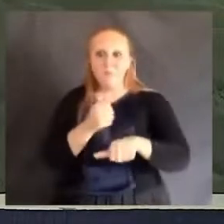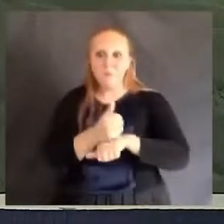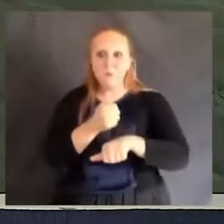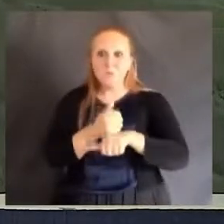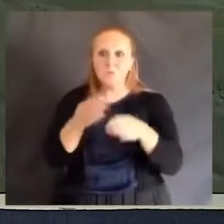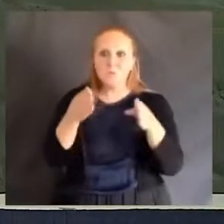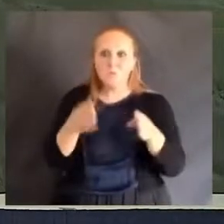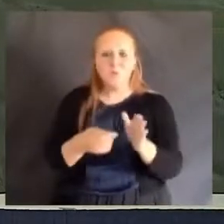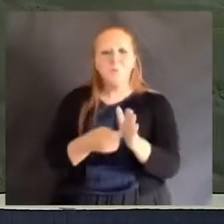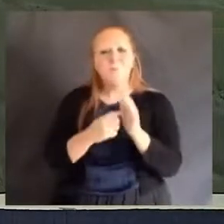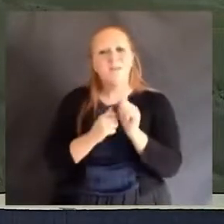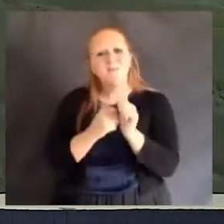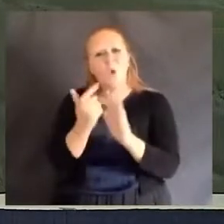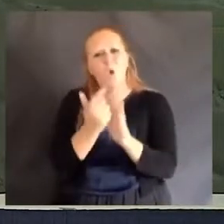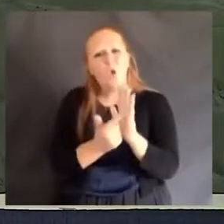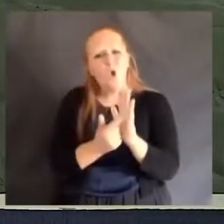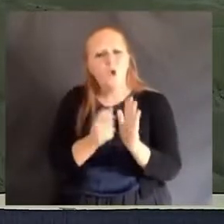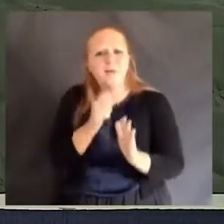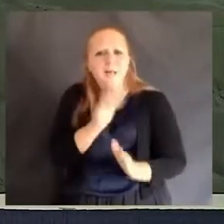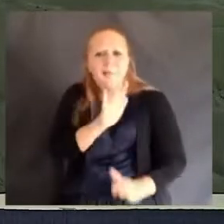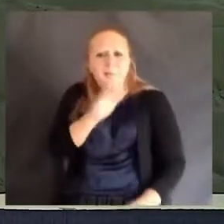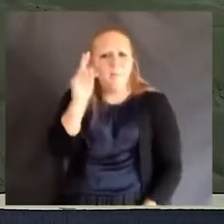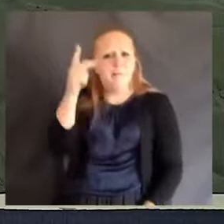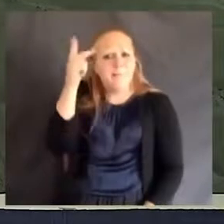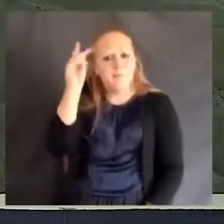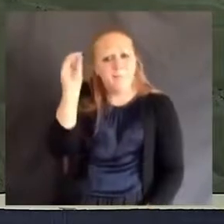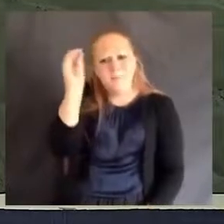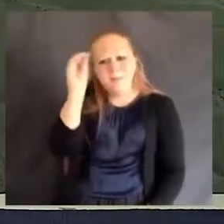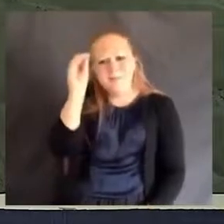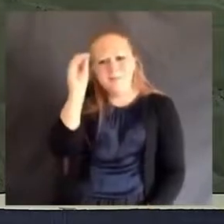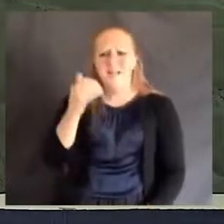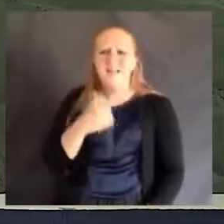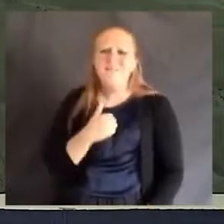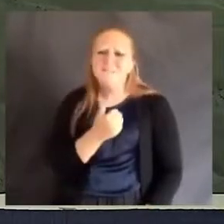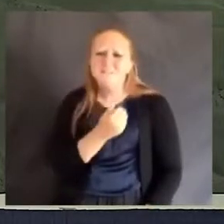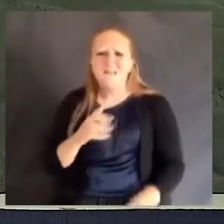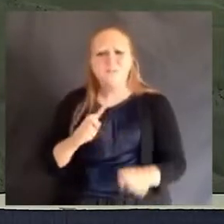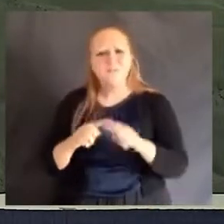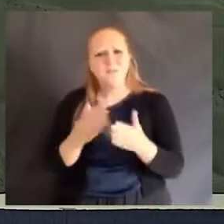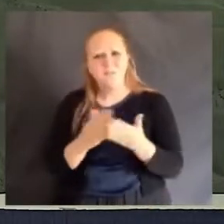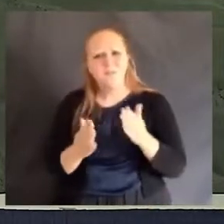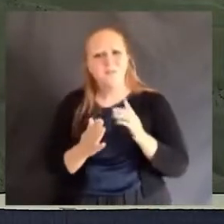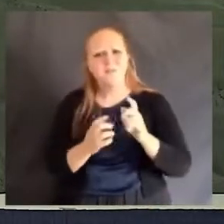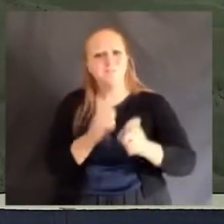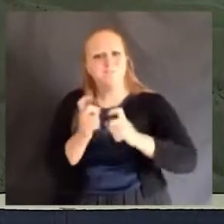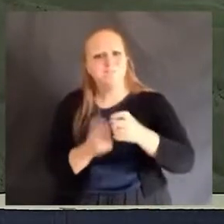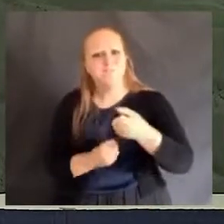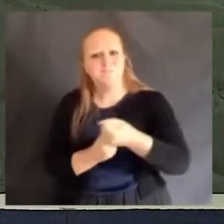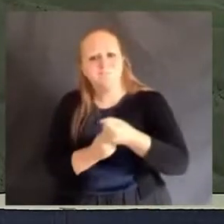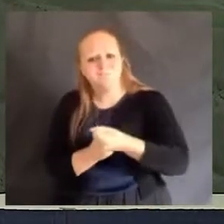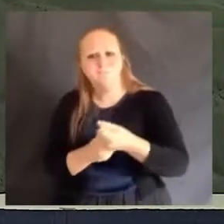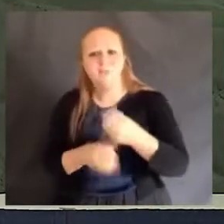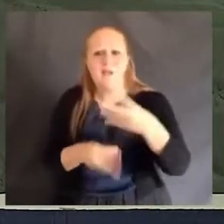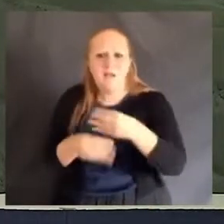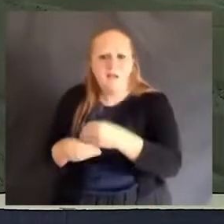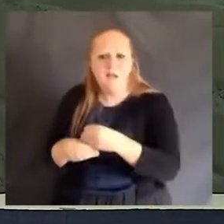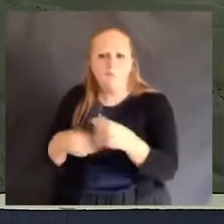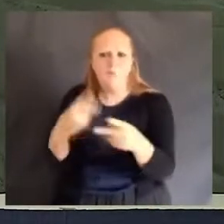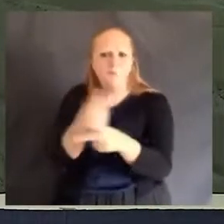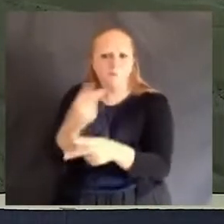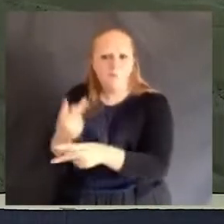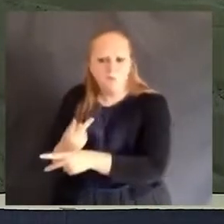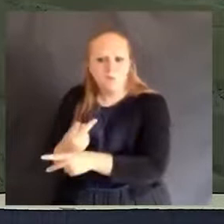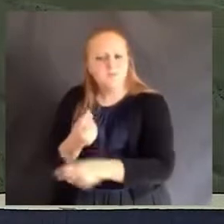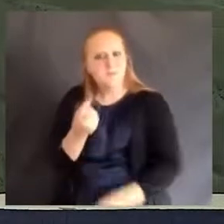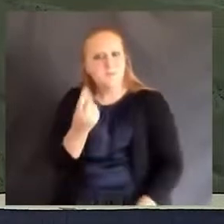think there are a number of contributing factors. And I think one of the situations we really have to address is the relationship